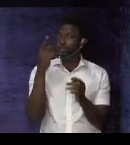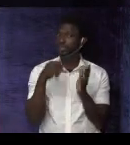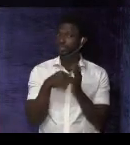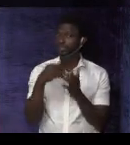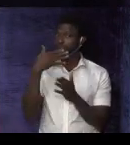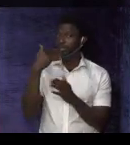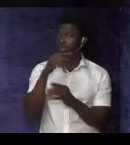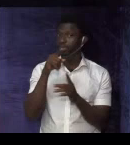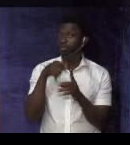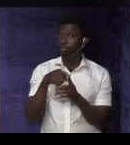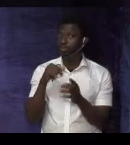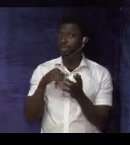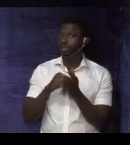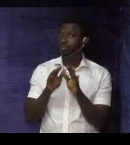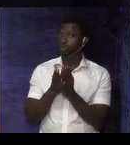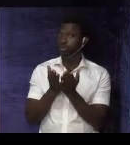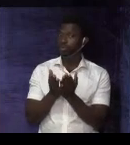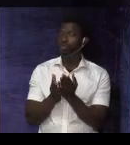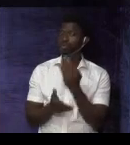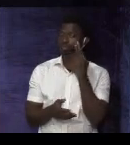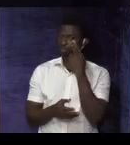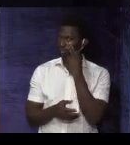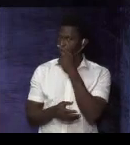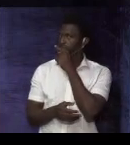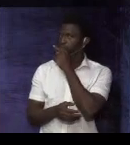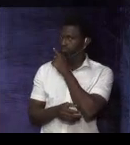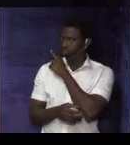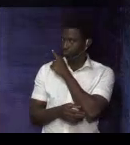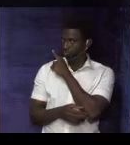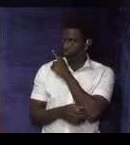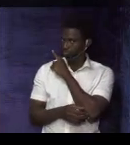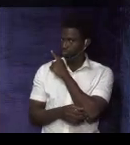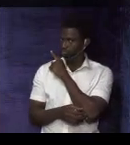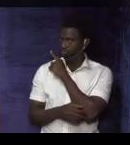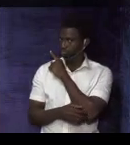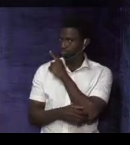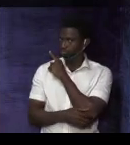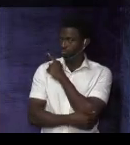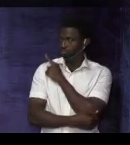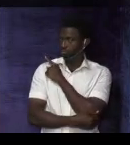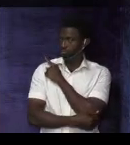But you will see it better when I open it up now.